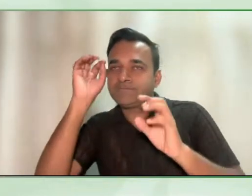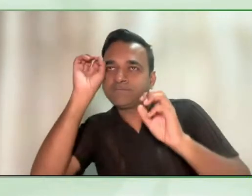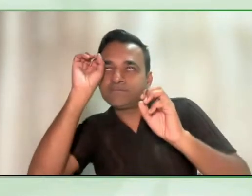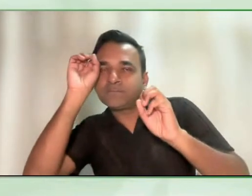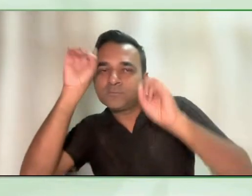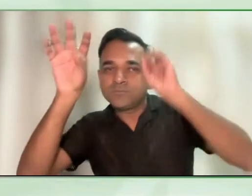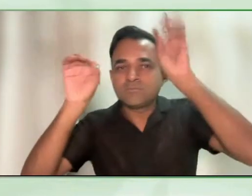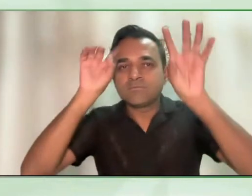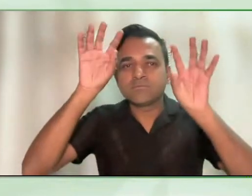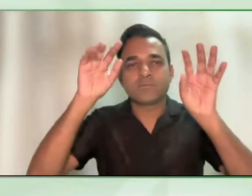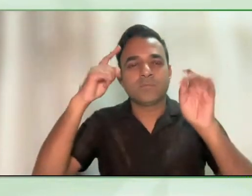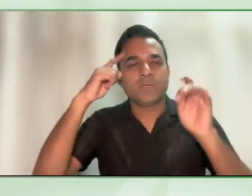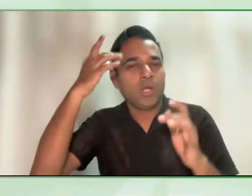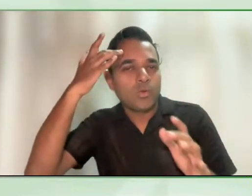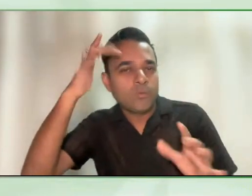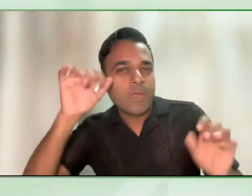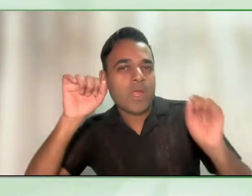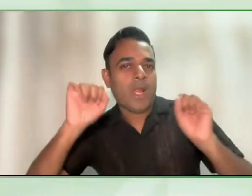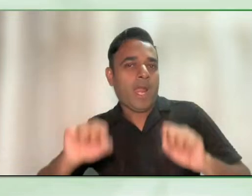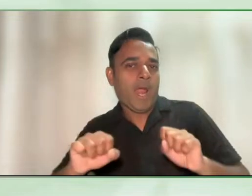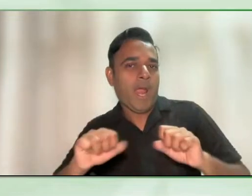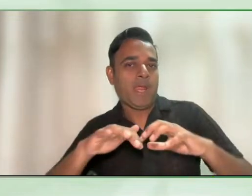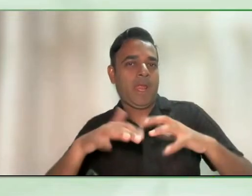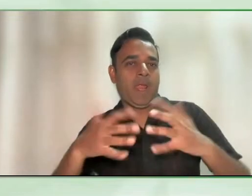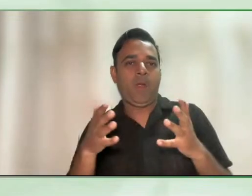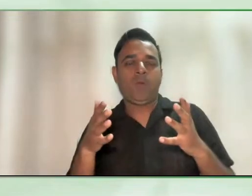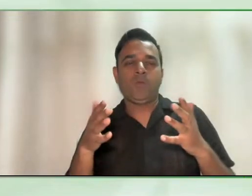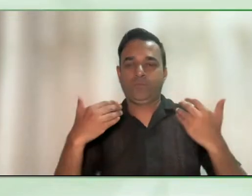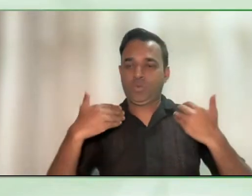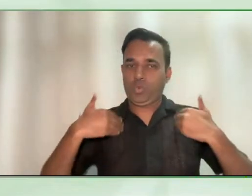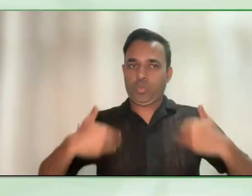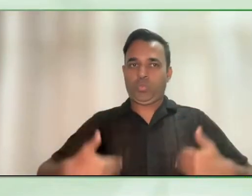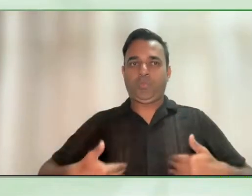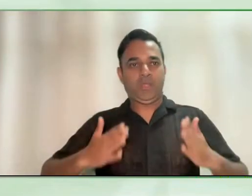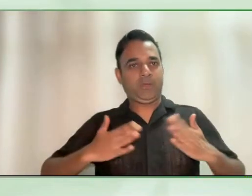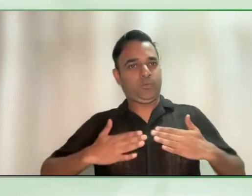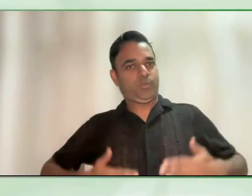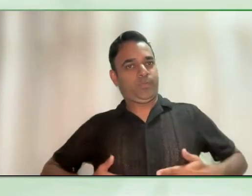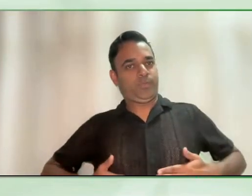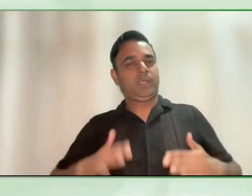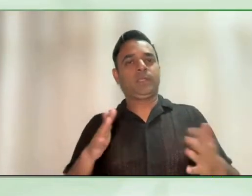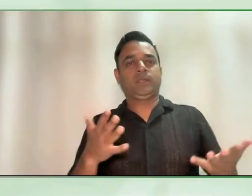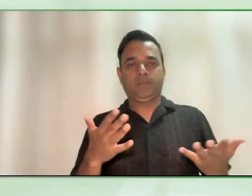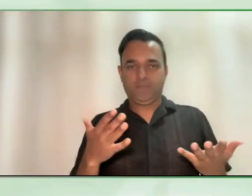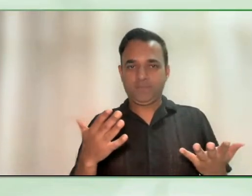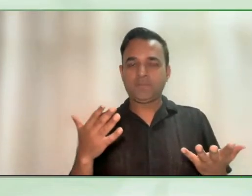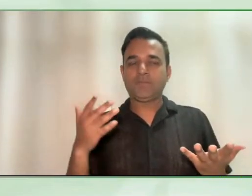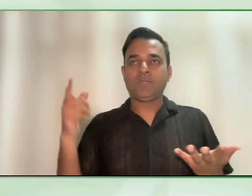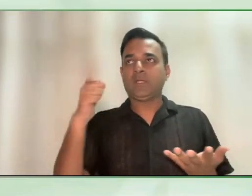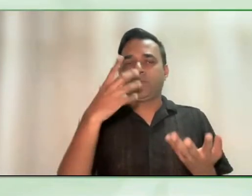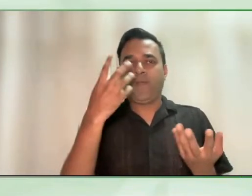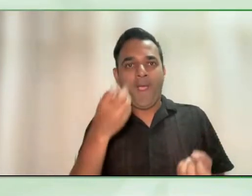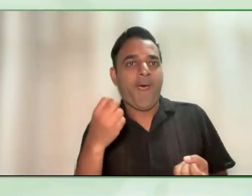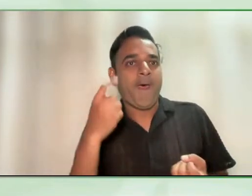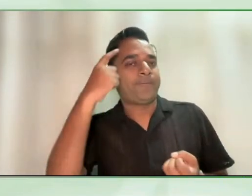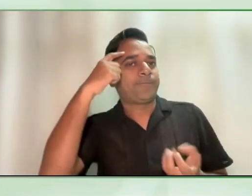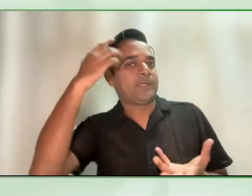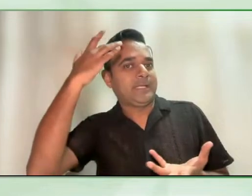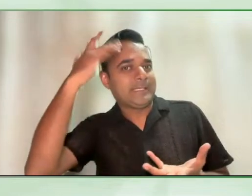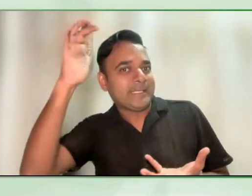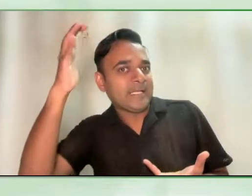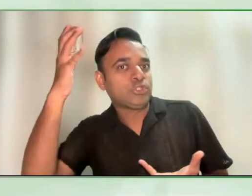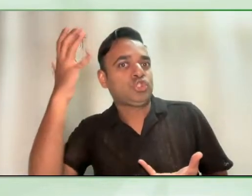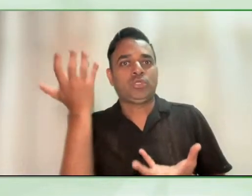their populations of people with disabilities so that in the event of either a radical onset or